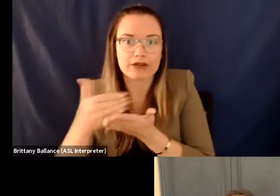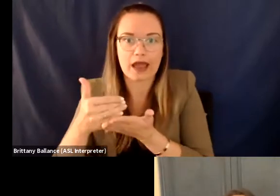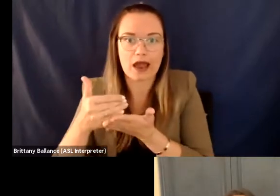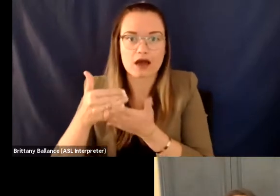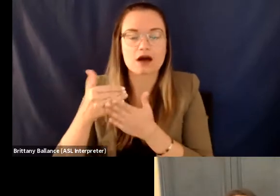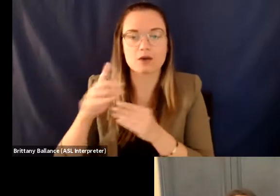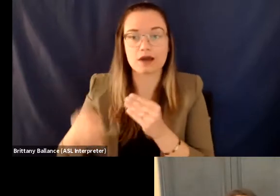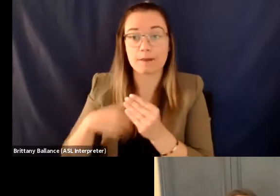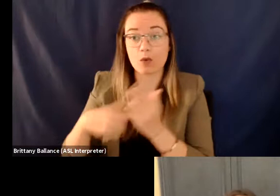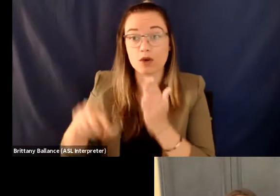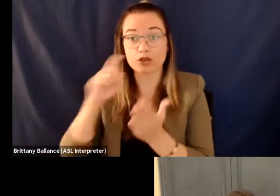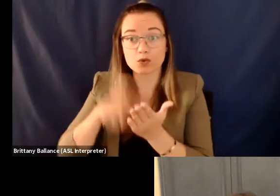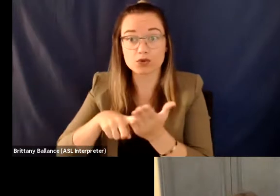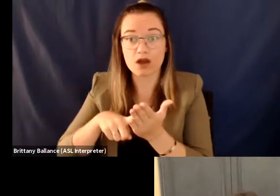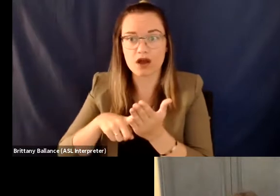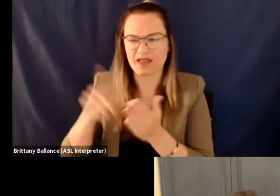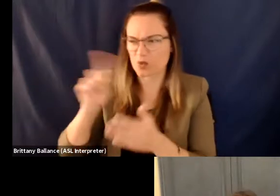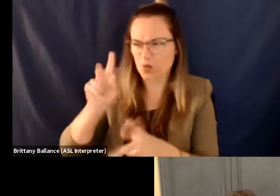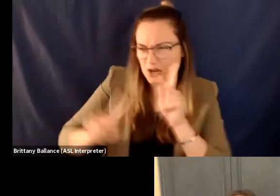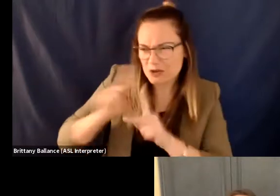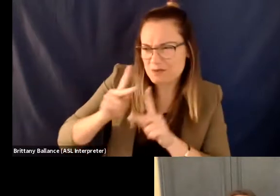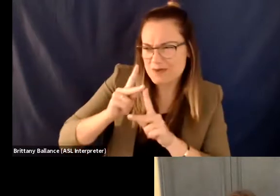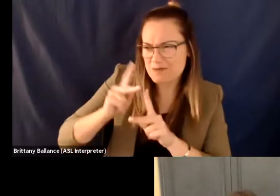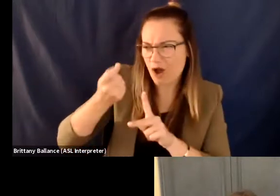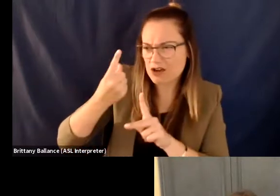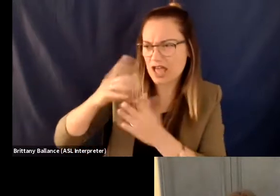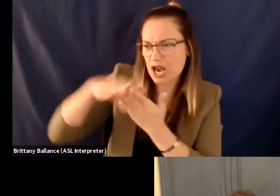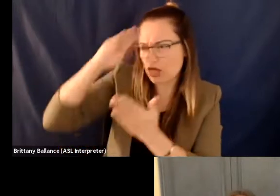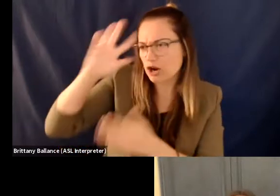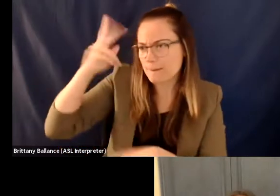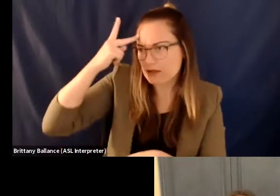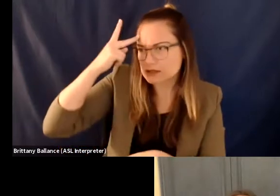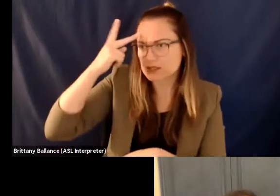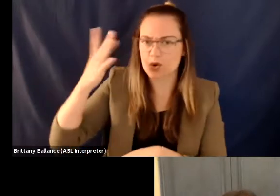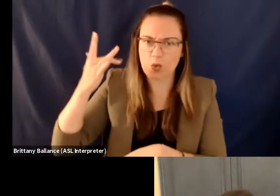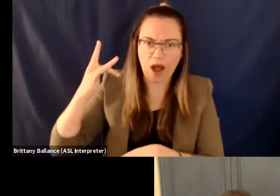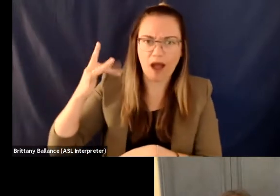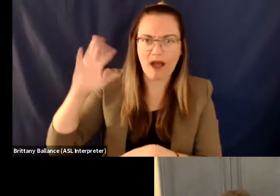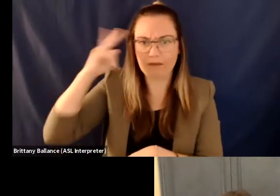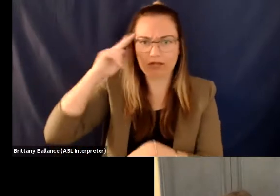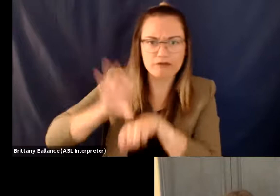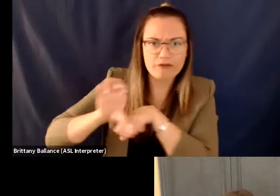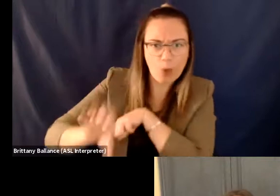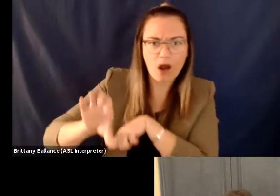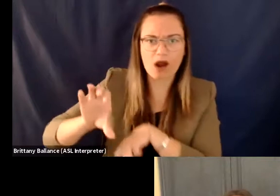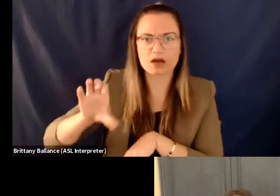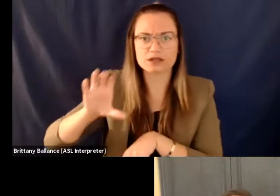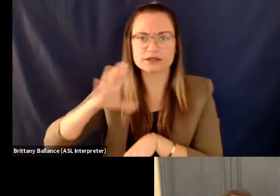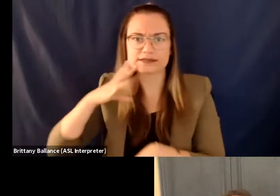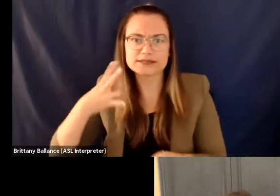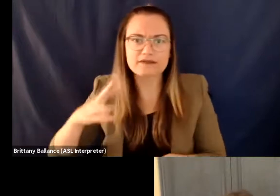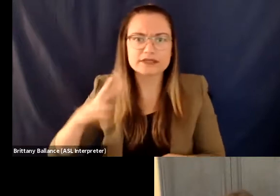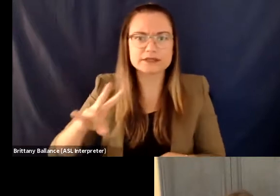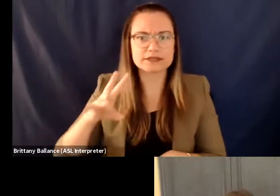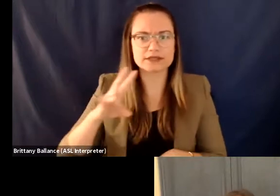we saw, in the sense of like, where do people get their politics and why are they politicized at 17 and why is there indoctrination happening in these households and